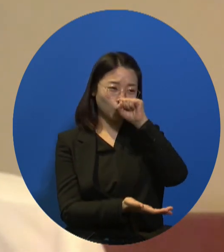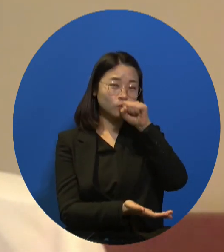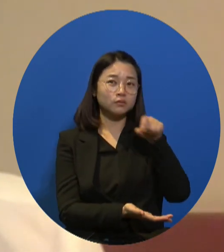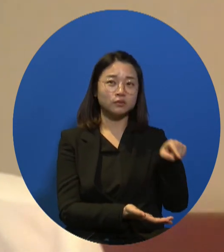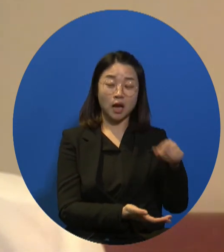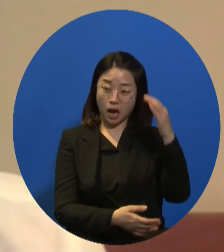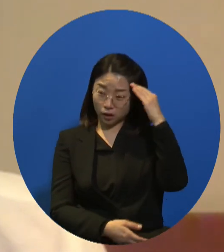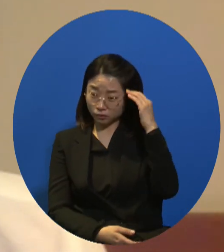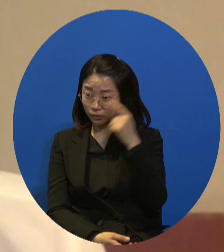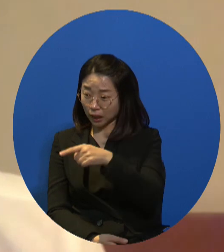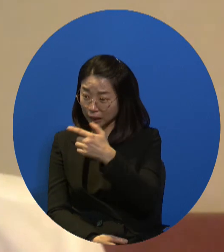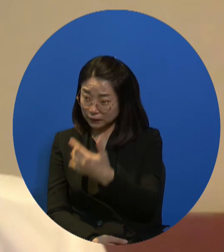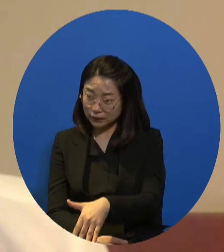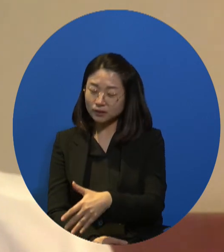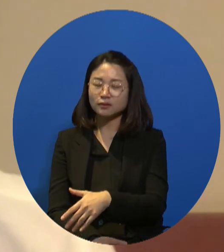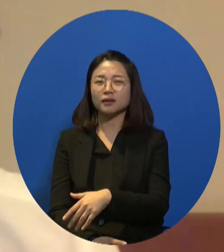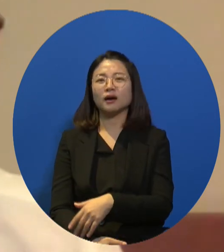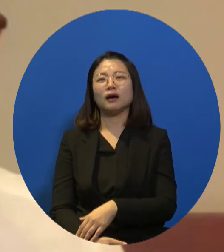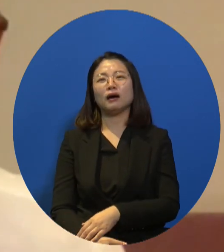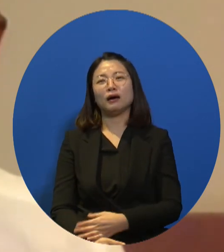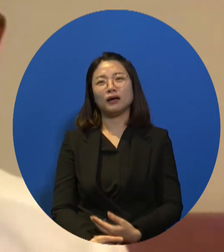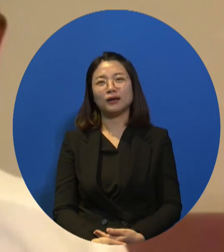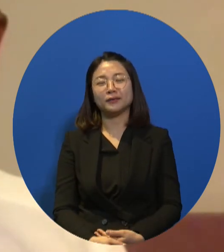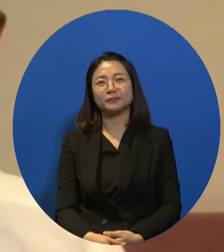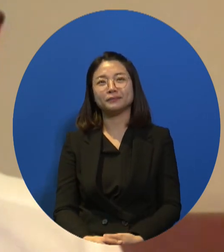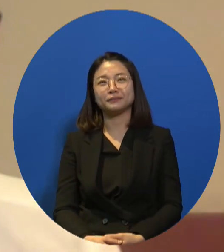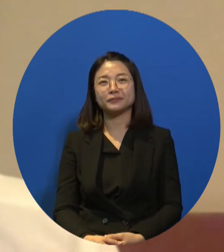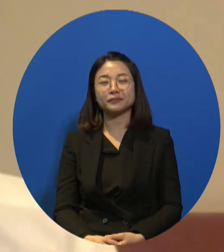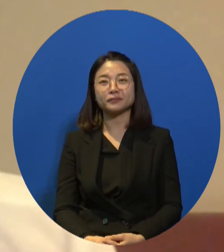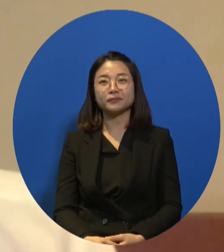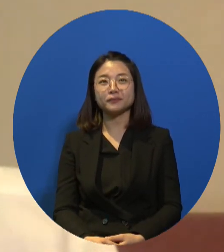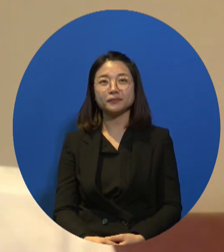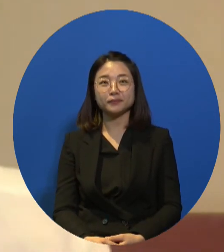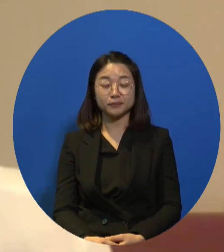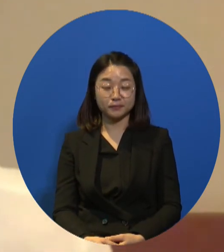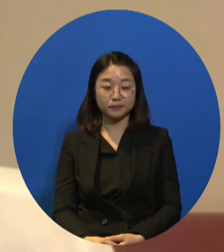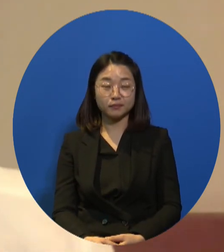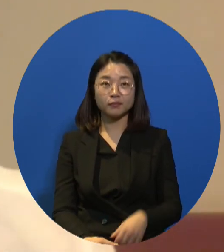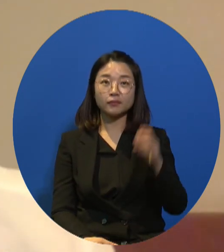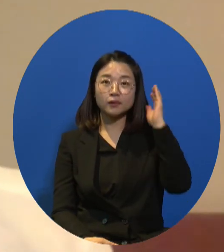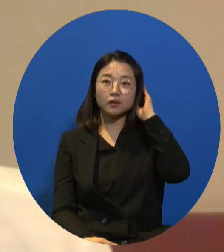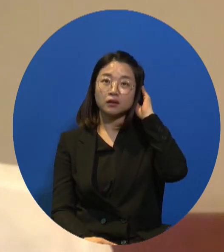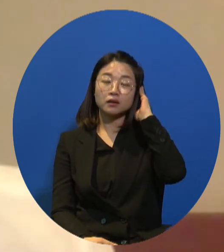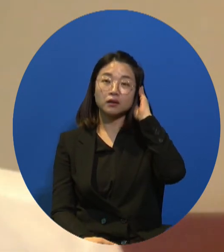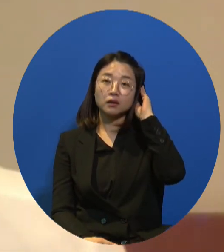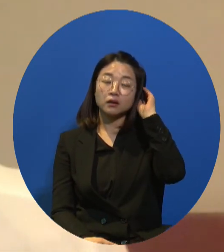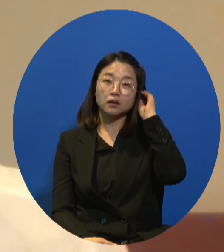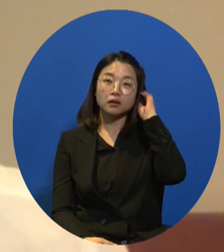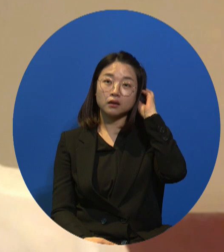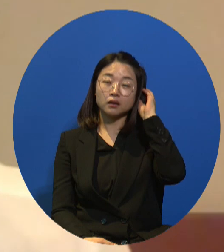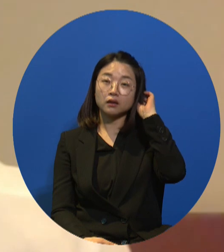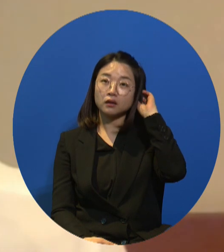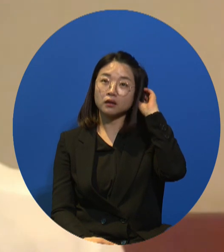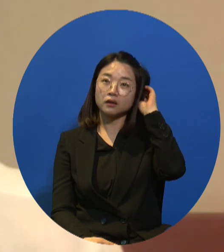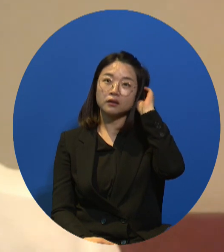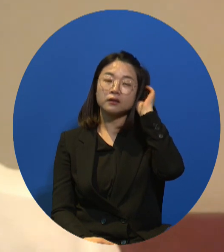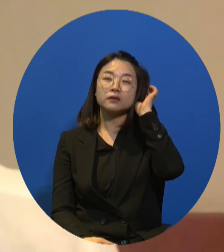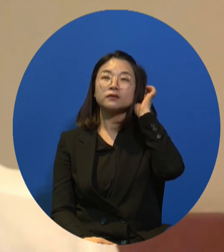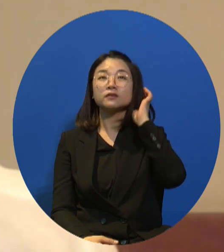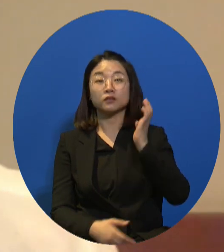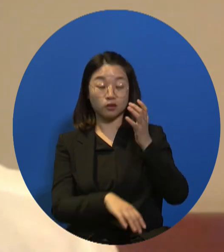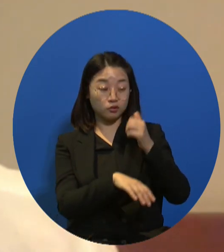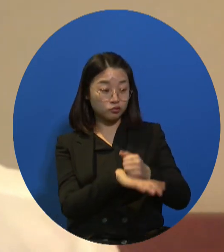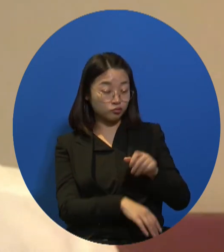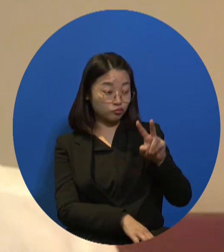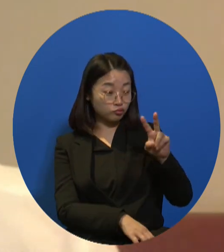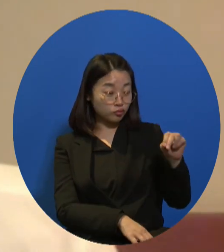to be creative in looking at those international remedies that are available, not purely under the conventions as well. I mean, I